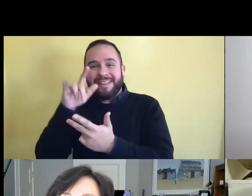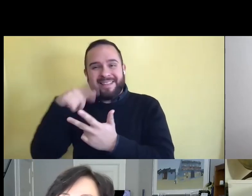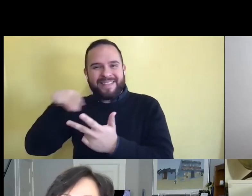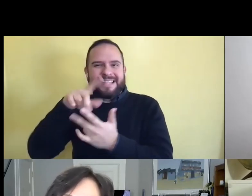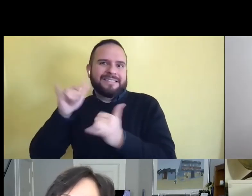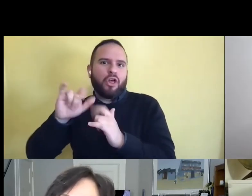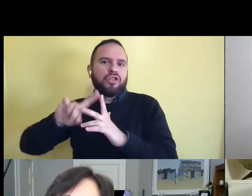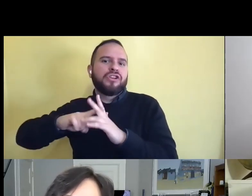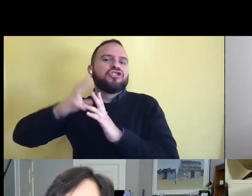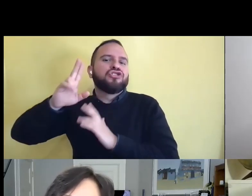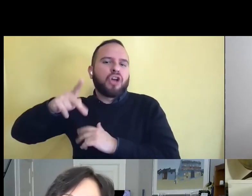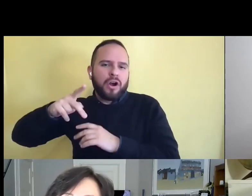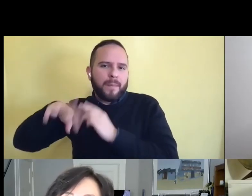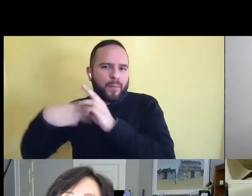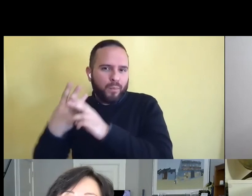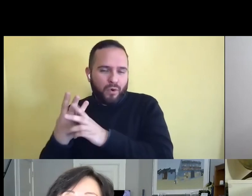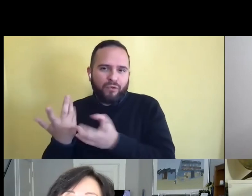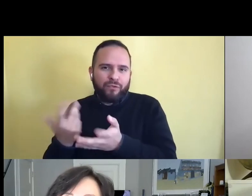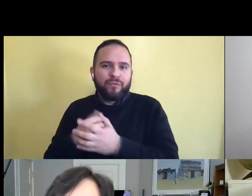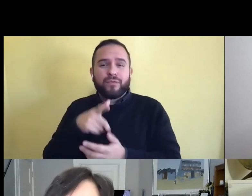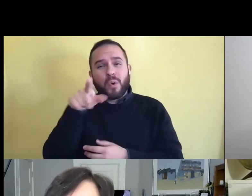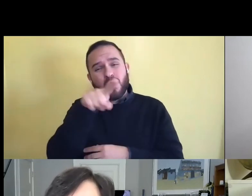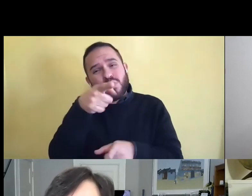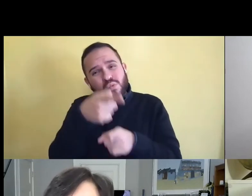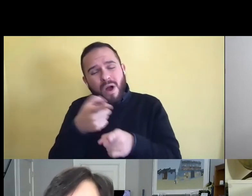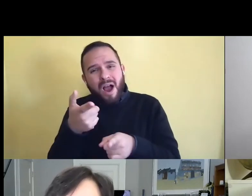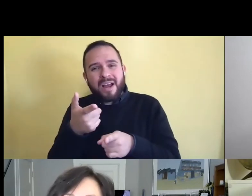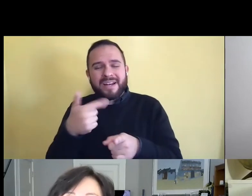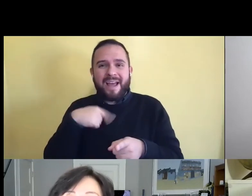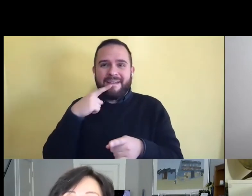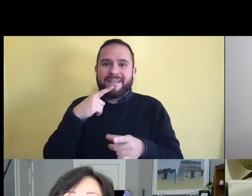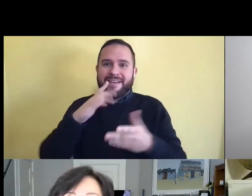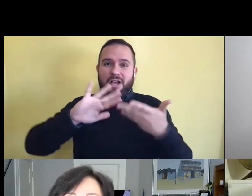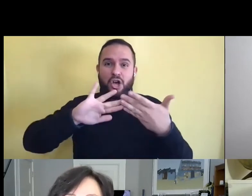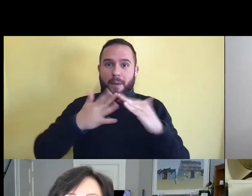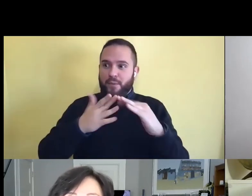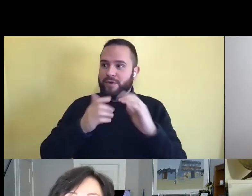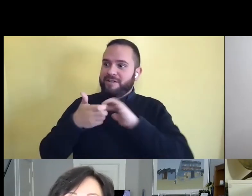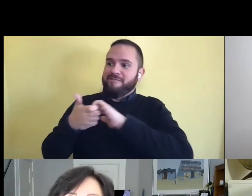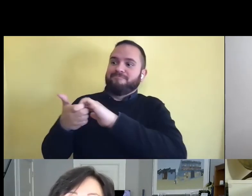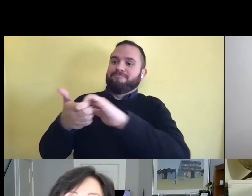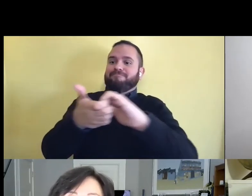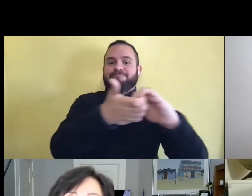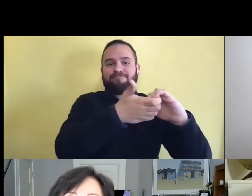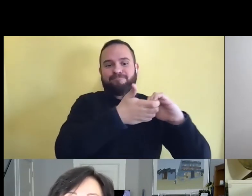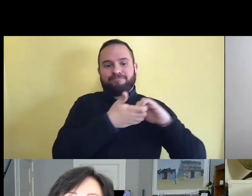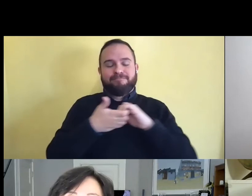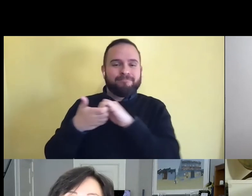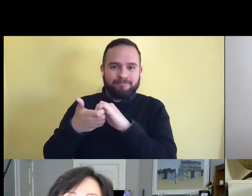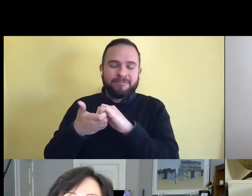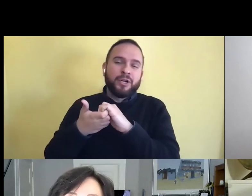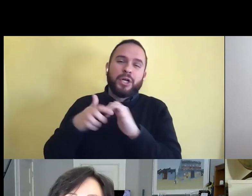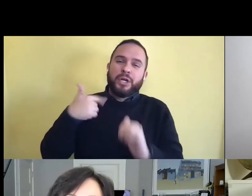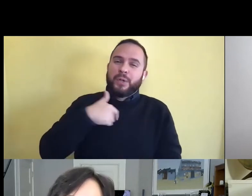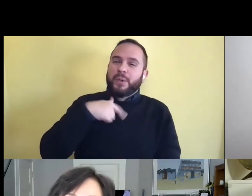So you're absolutely right that collectively as a community, if we can begin to